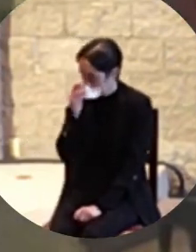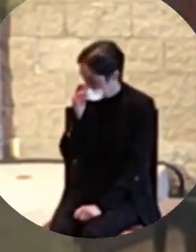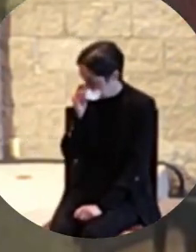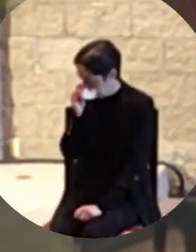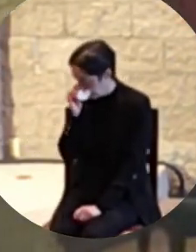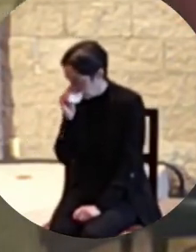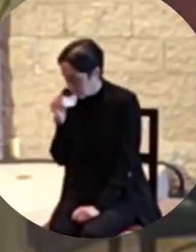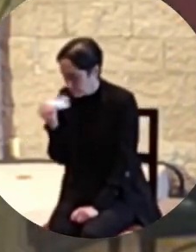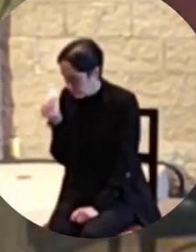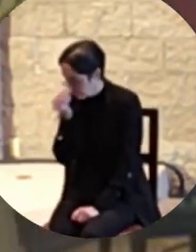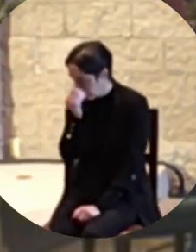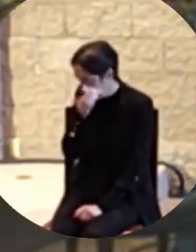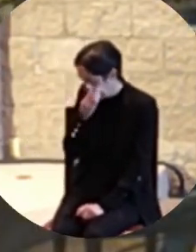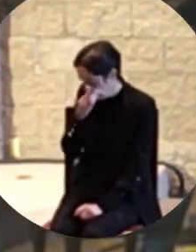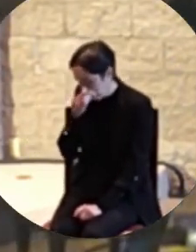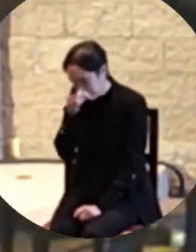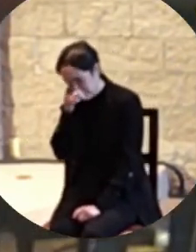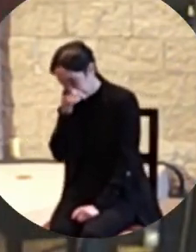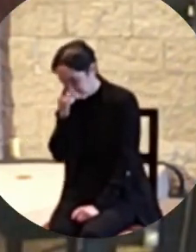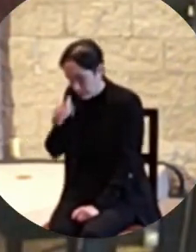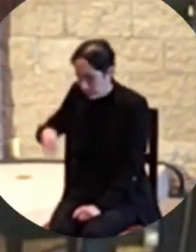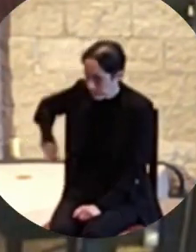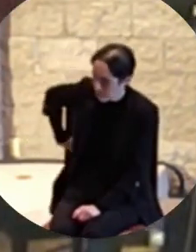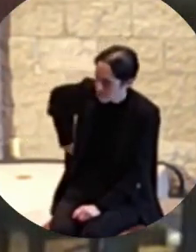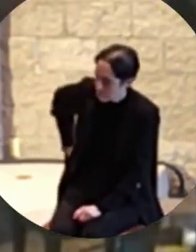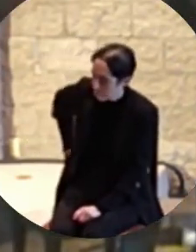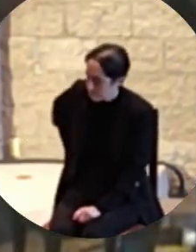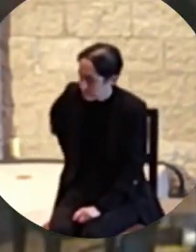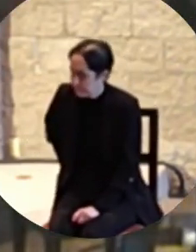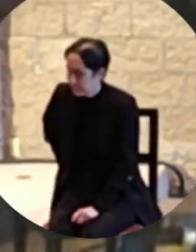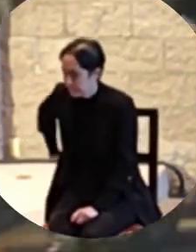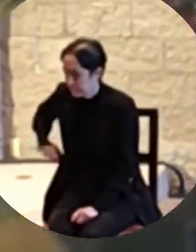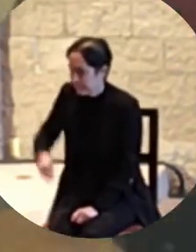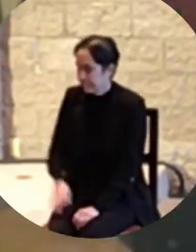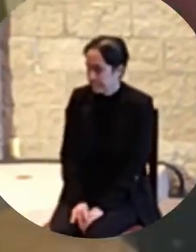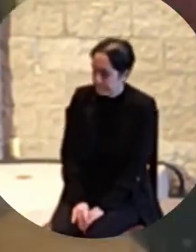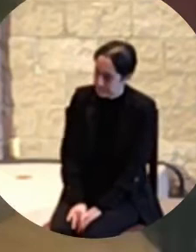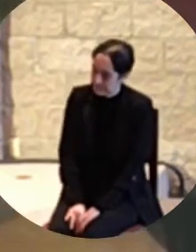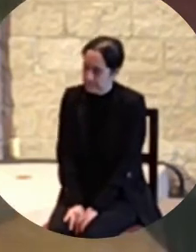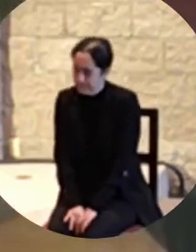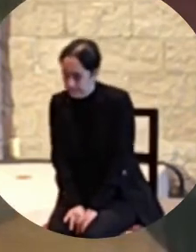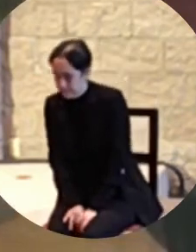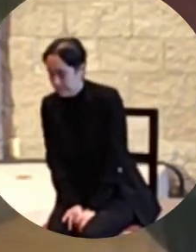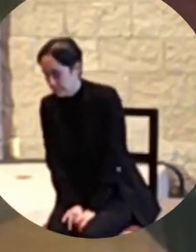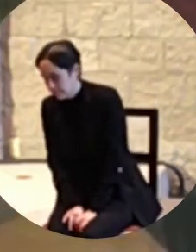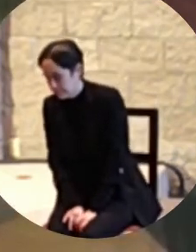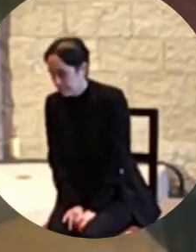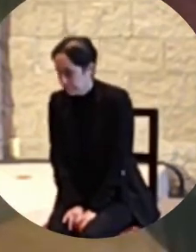Thank you.